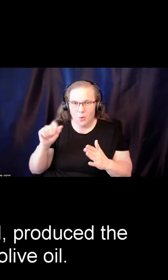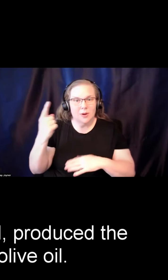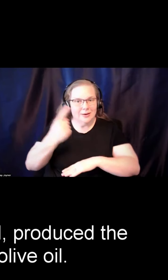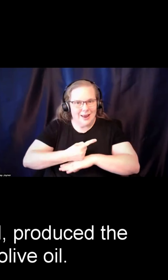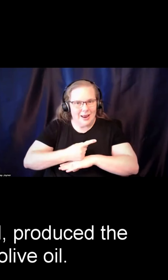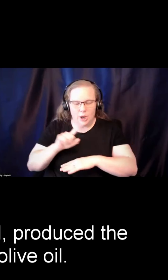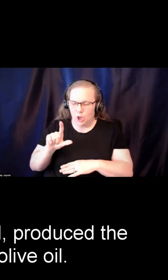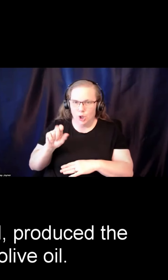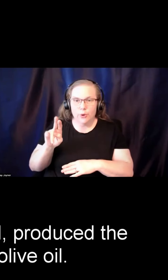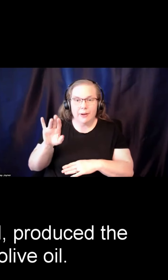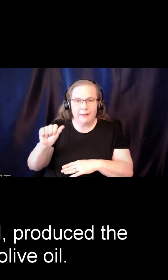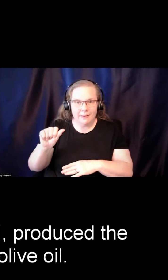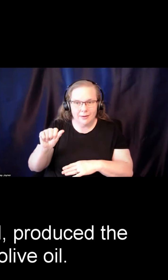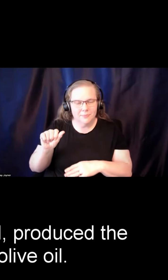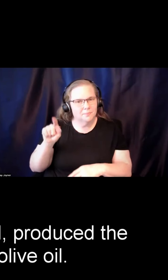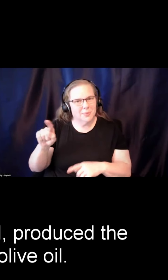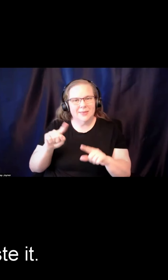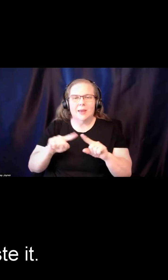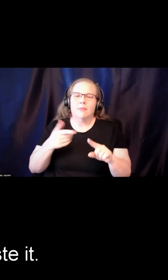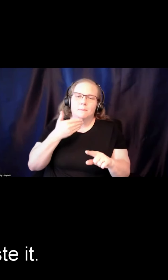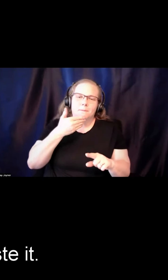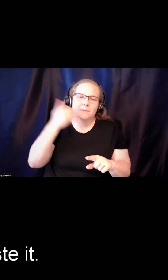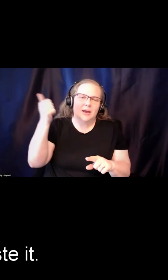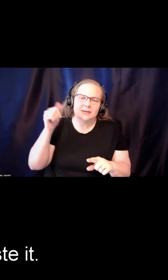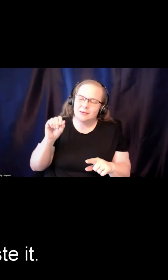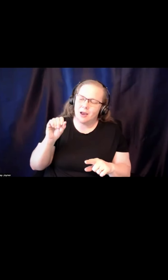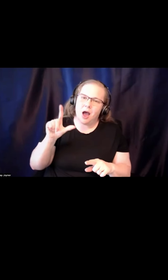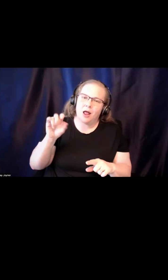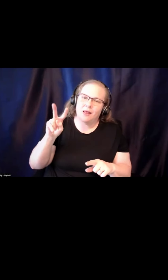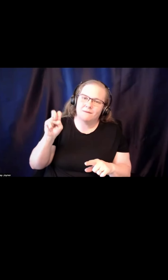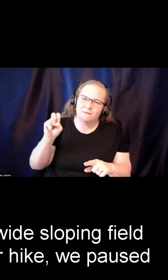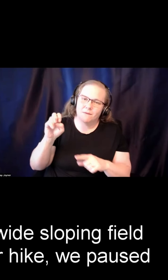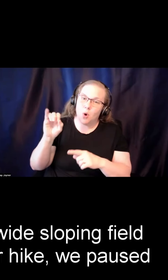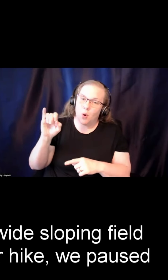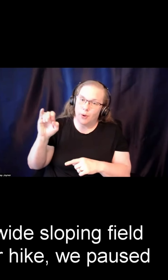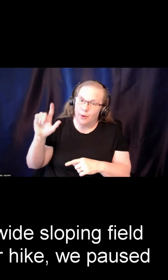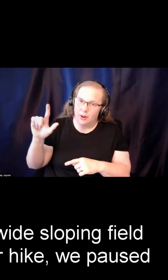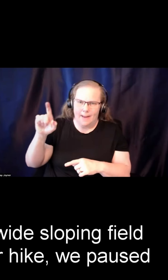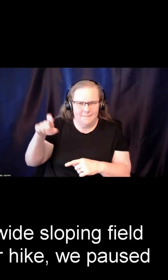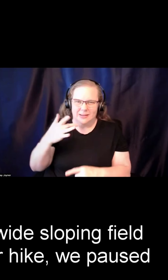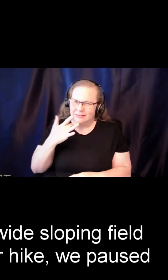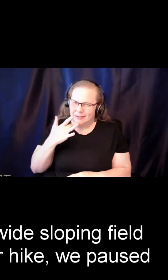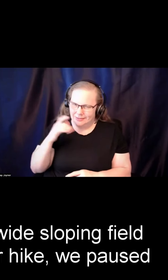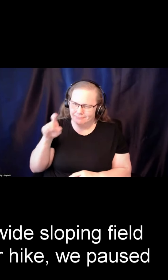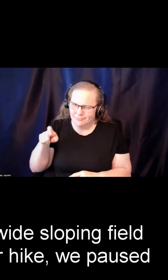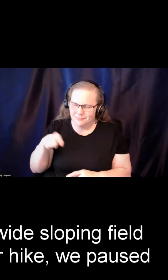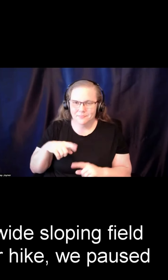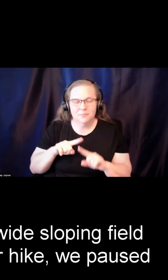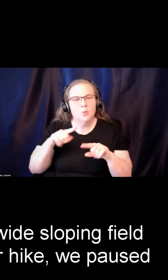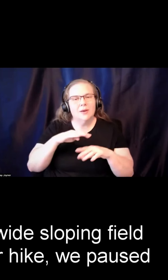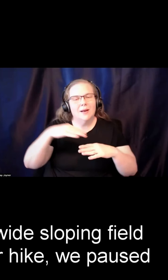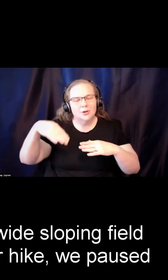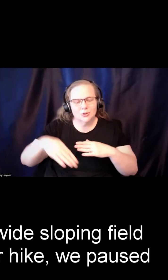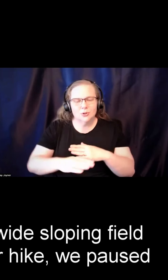bragged, produced the world's best olive oil. I must taste it. When we reached a wide, sloping field near